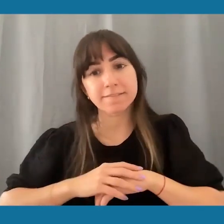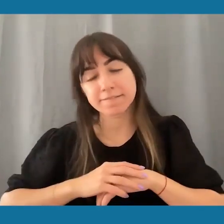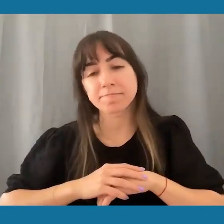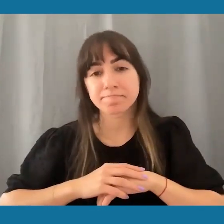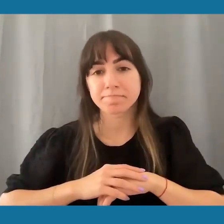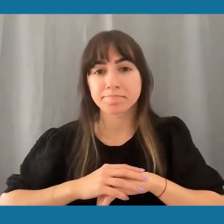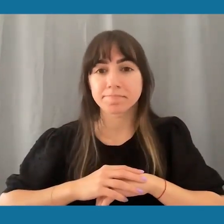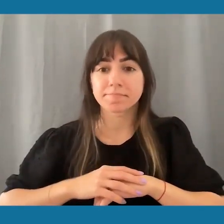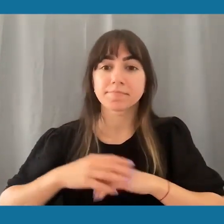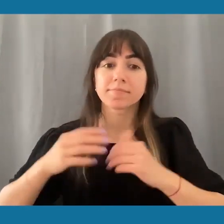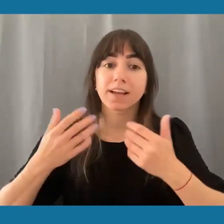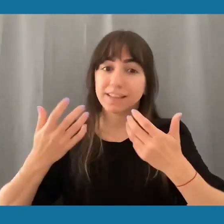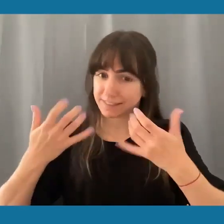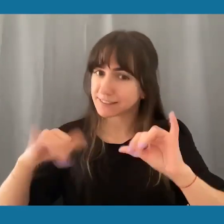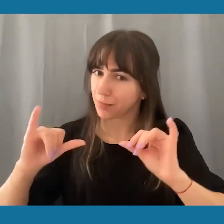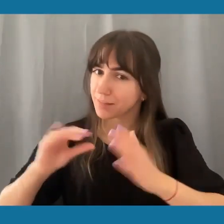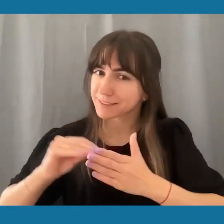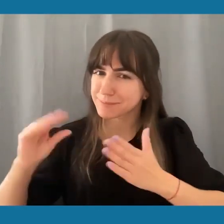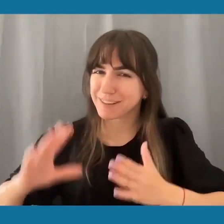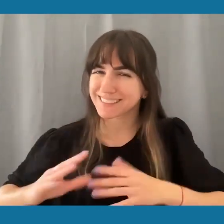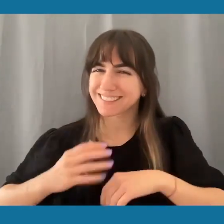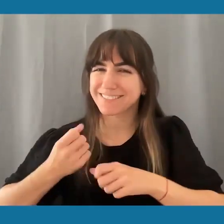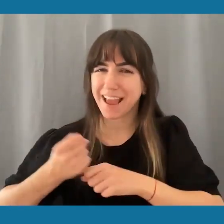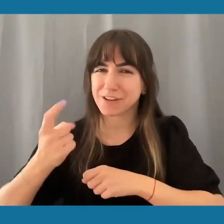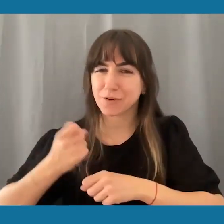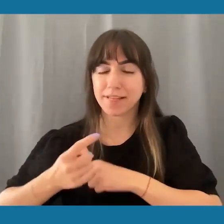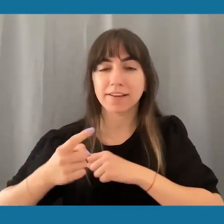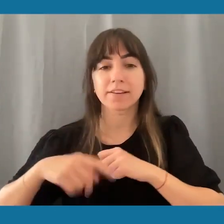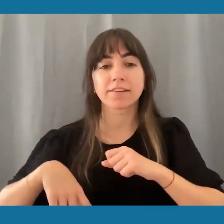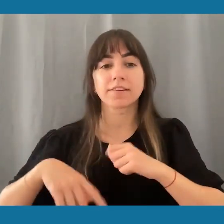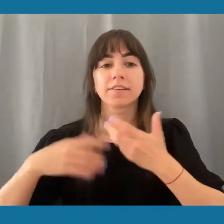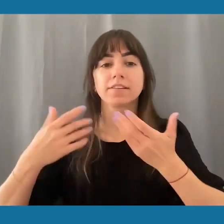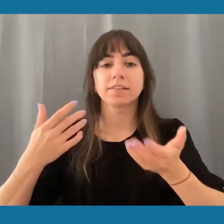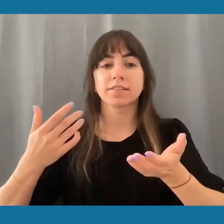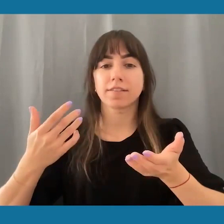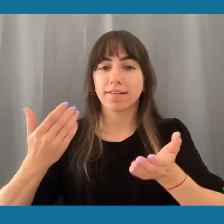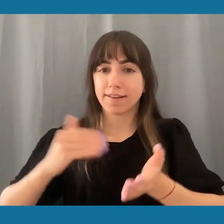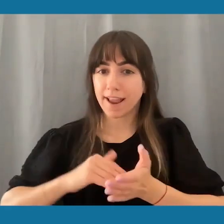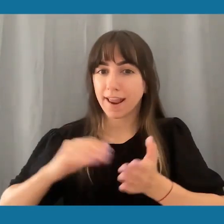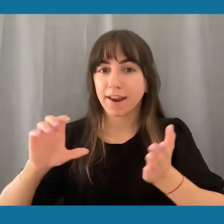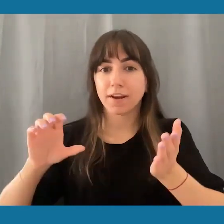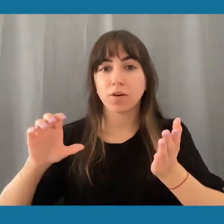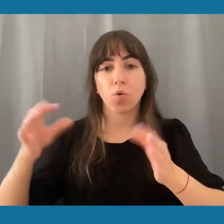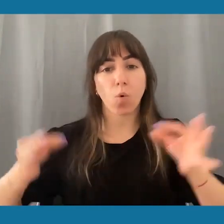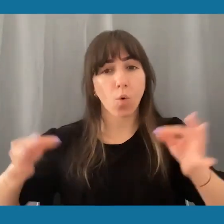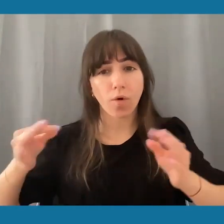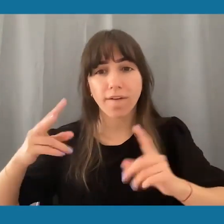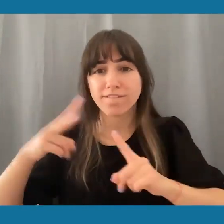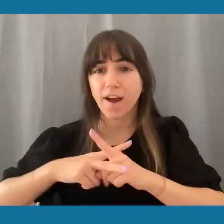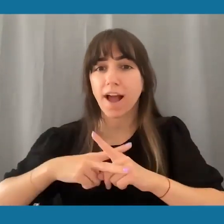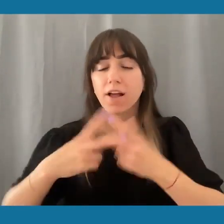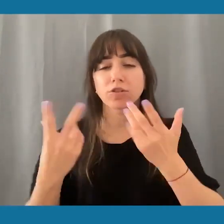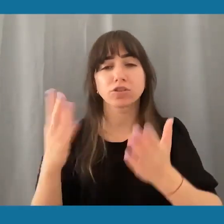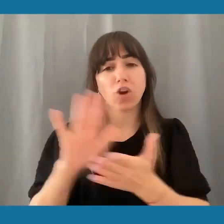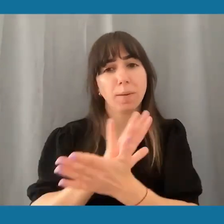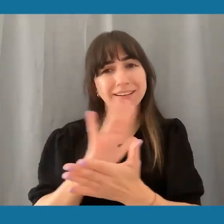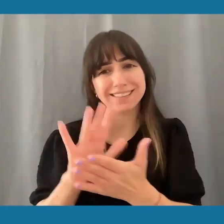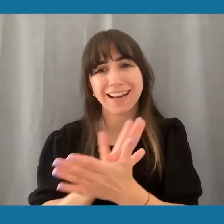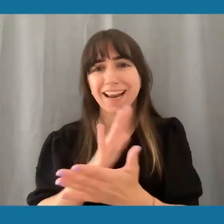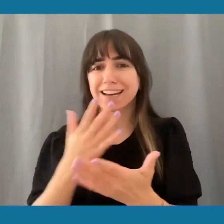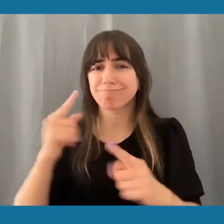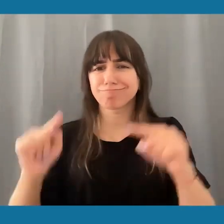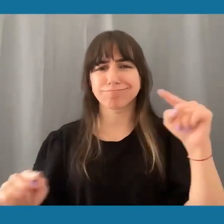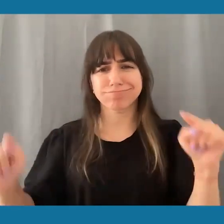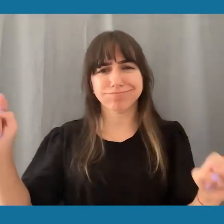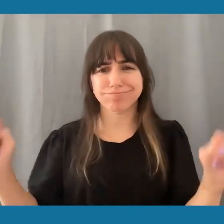it's documentation, etc. And it's handled by attorneys. Attorneys are not cheap. So my frustration